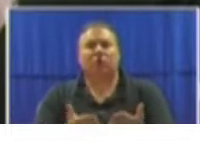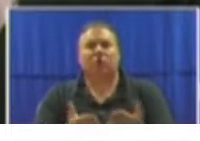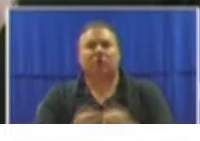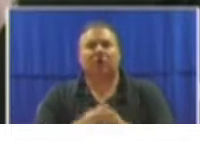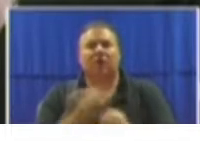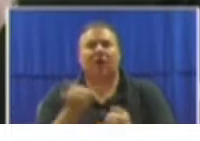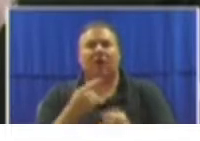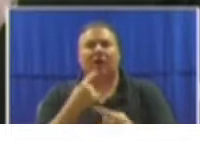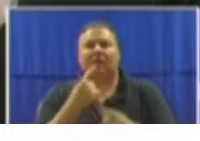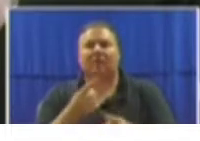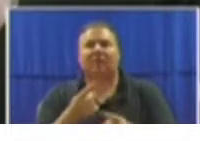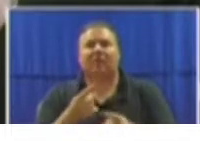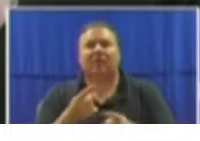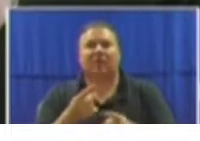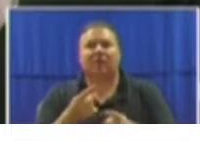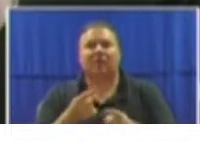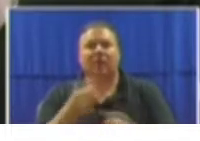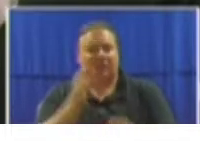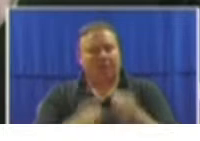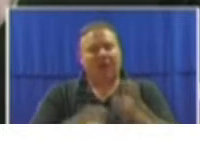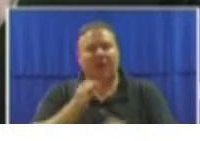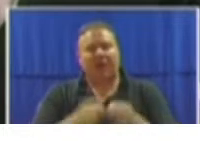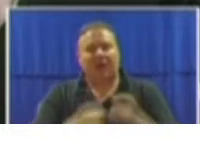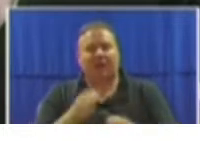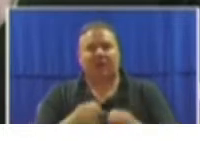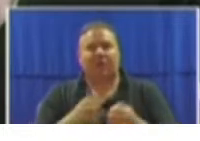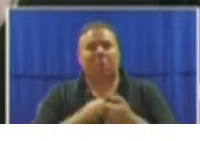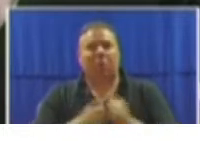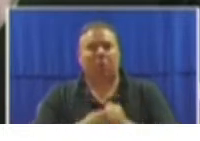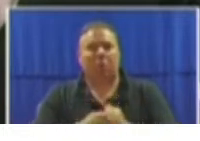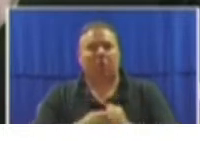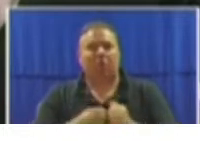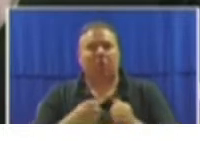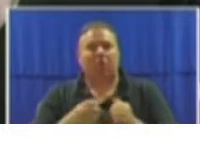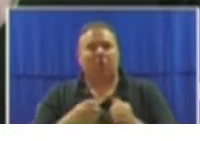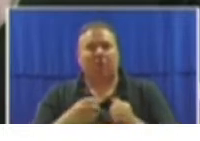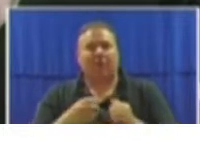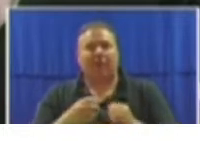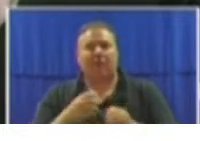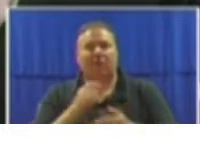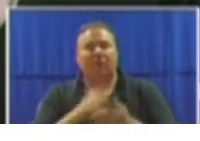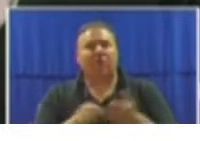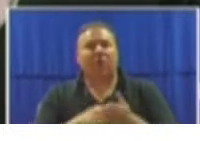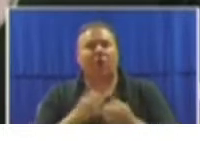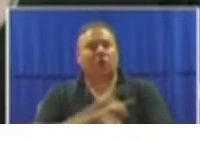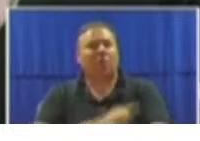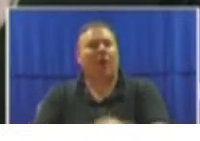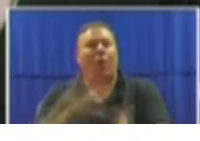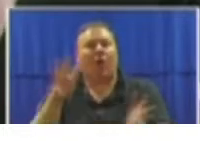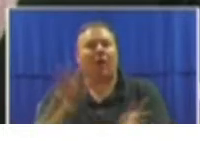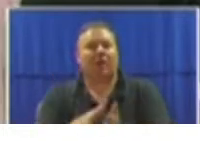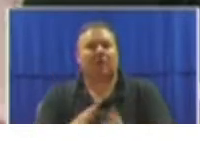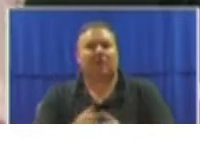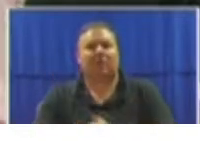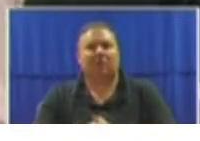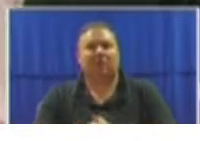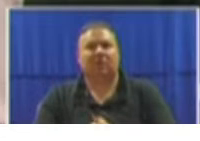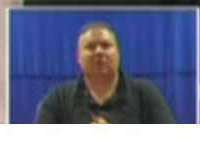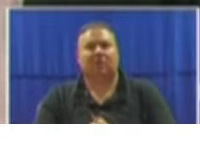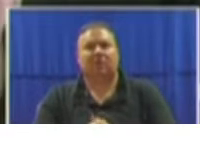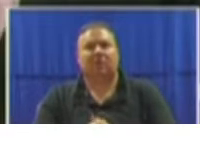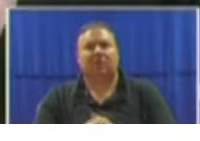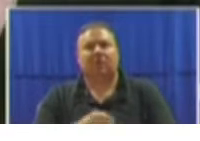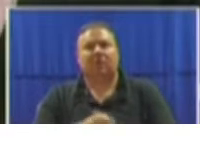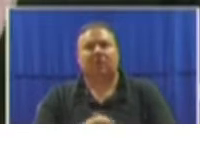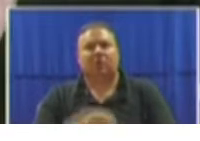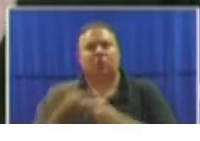is a political stunt to usurp powers of voters. If the represented political parties